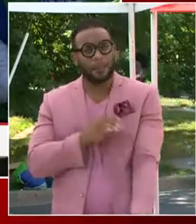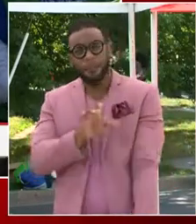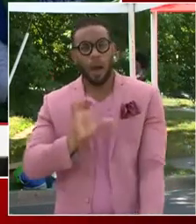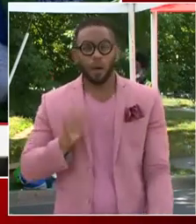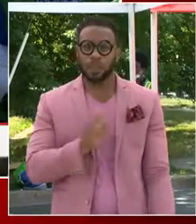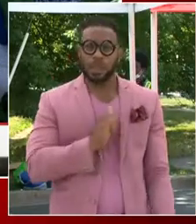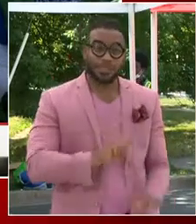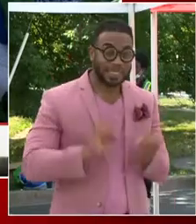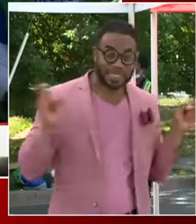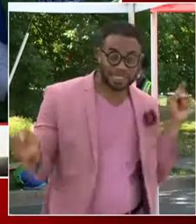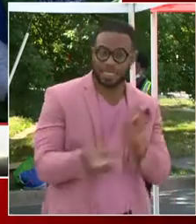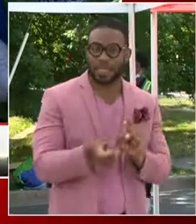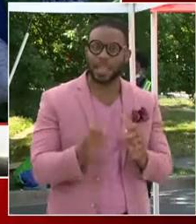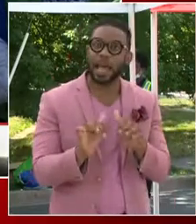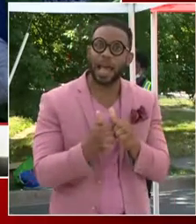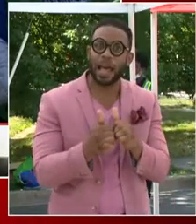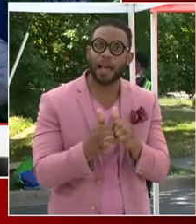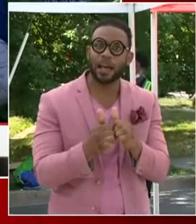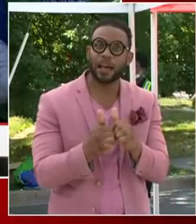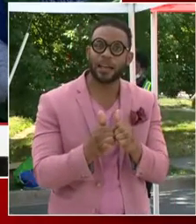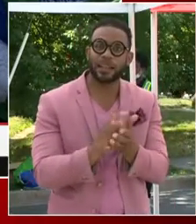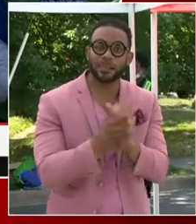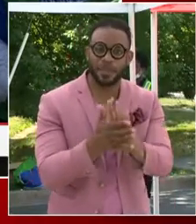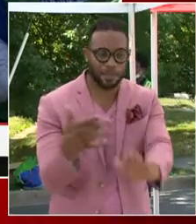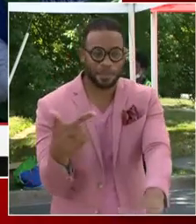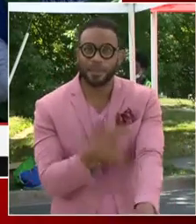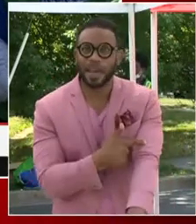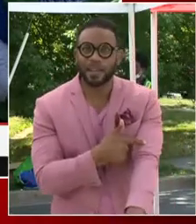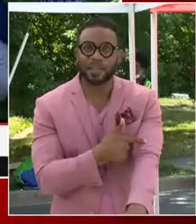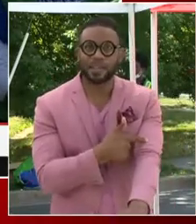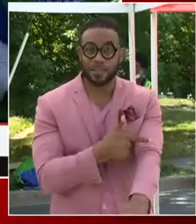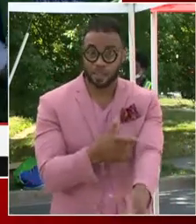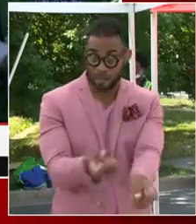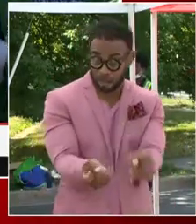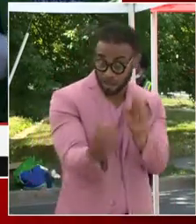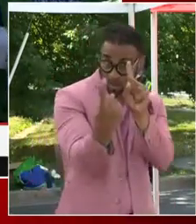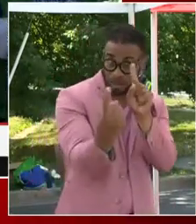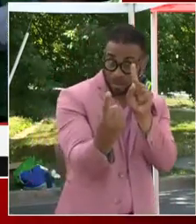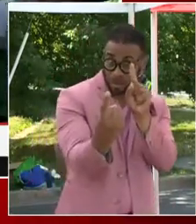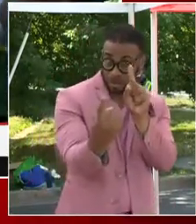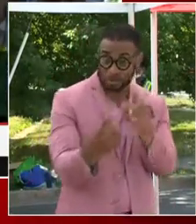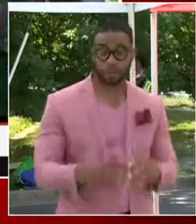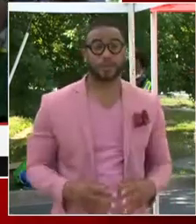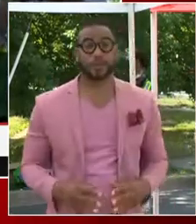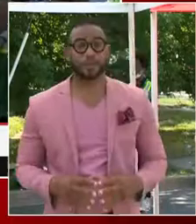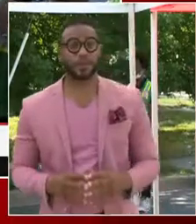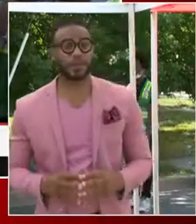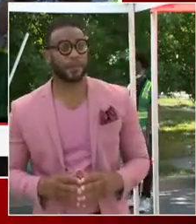ourselves to change that is to get vaccinated. Are you with me on that?